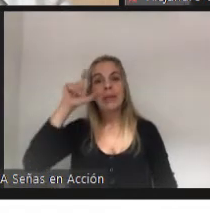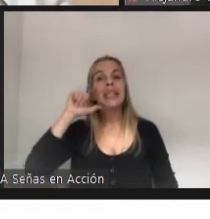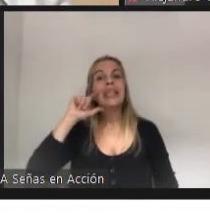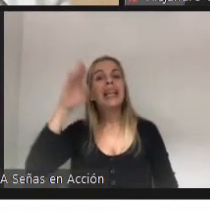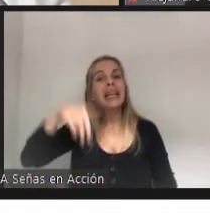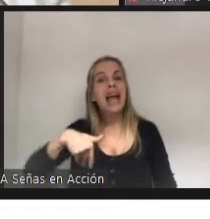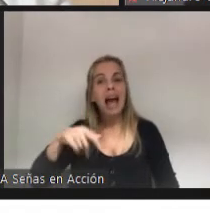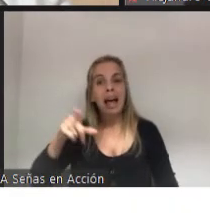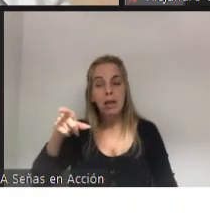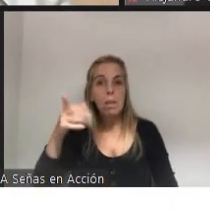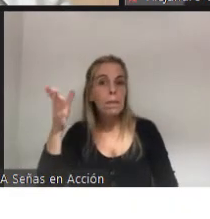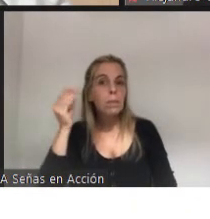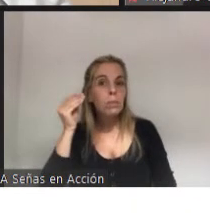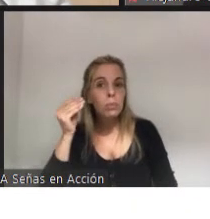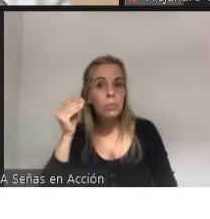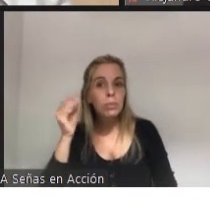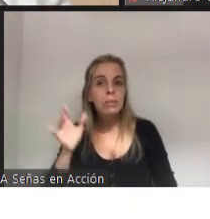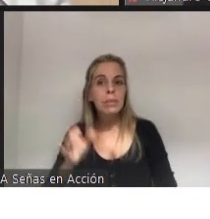Selina?